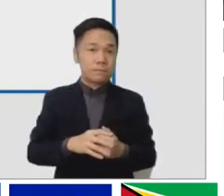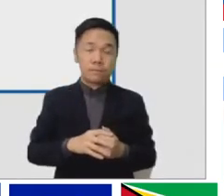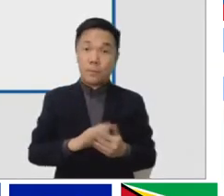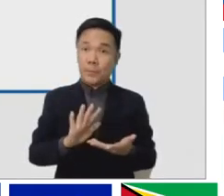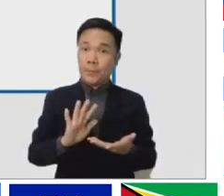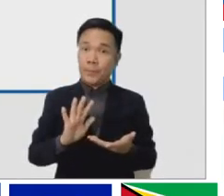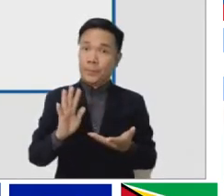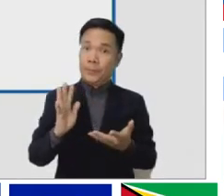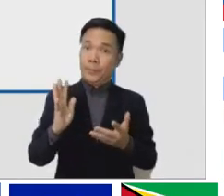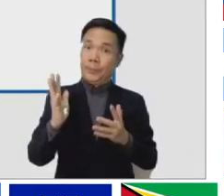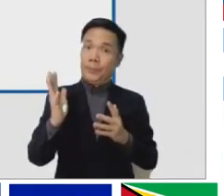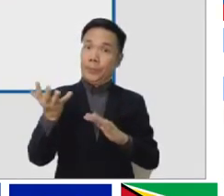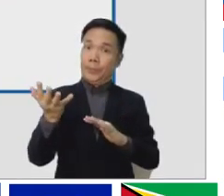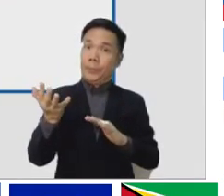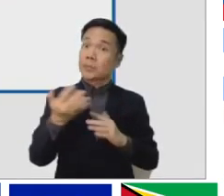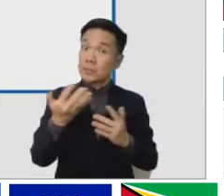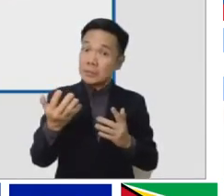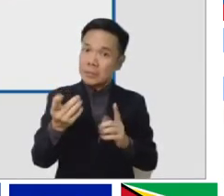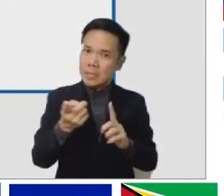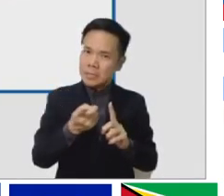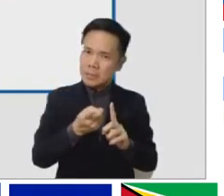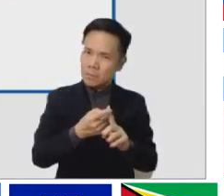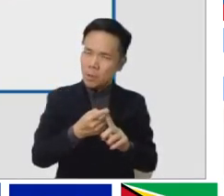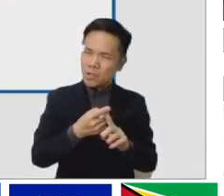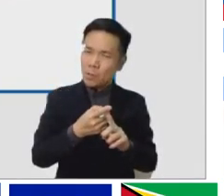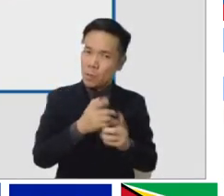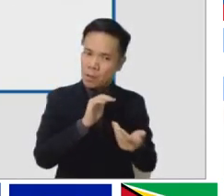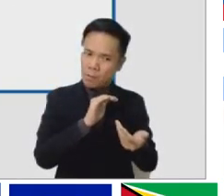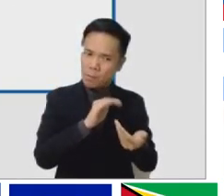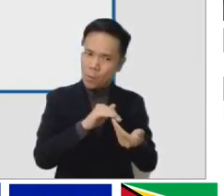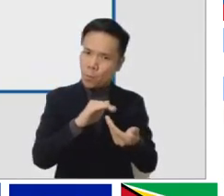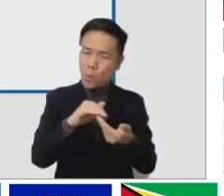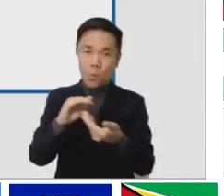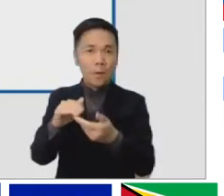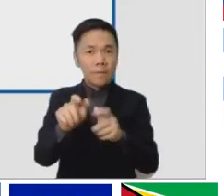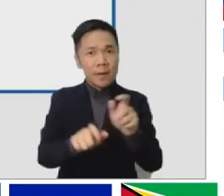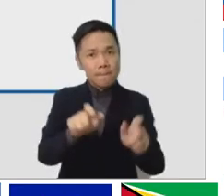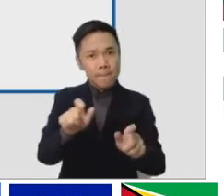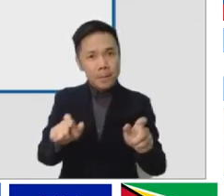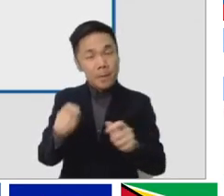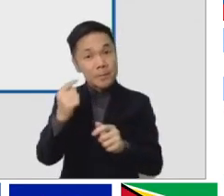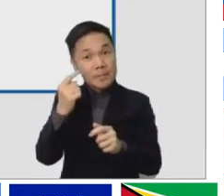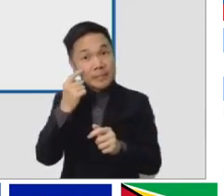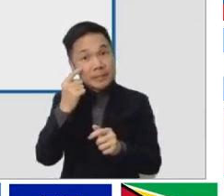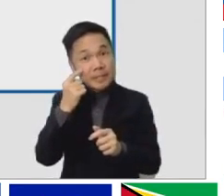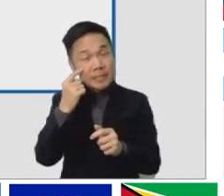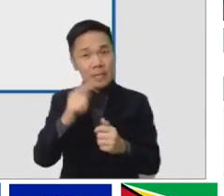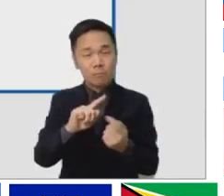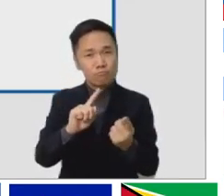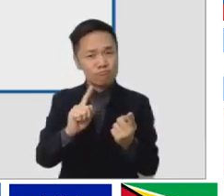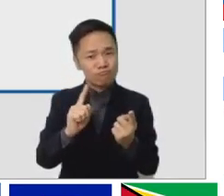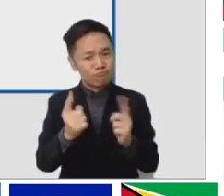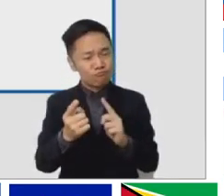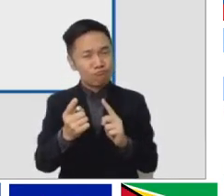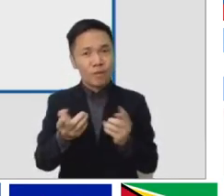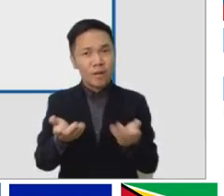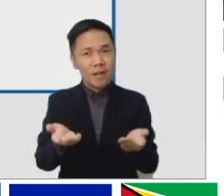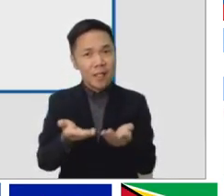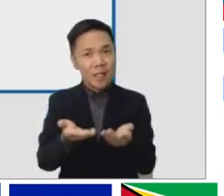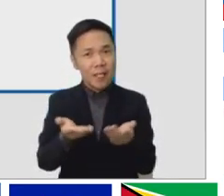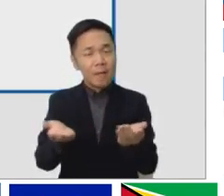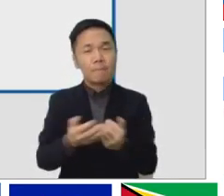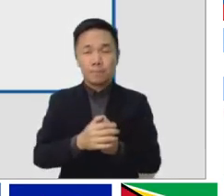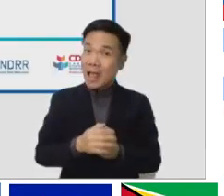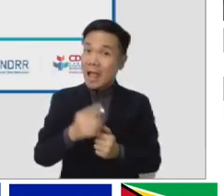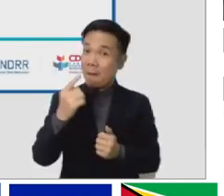with our population just by driving actions that can build this culture of prevention, mainly focused on having this